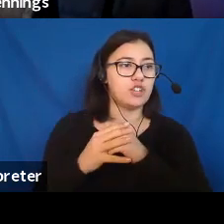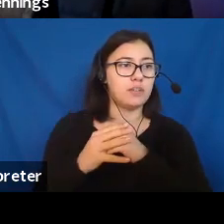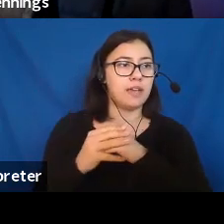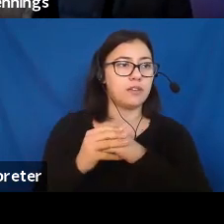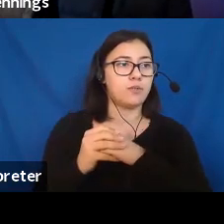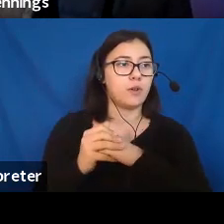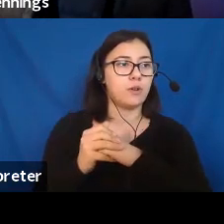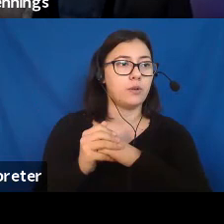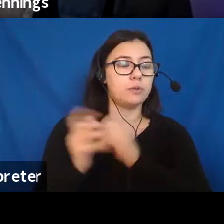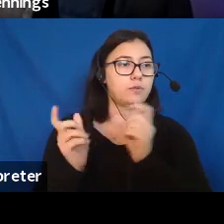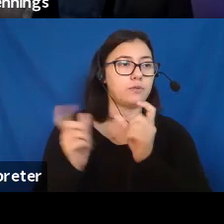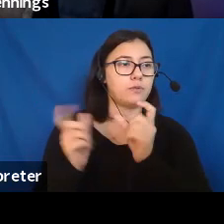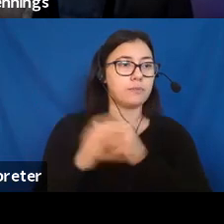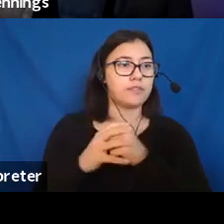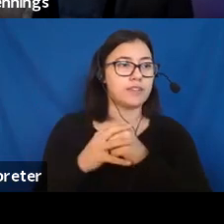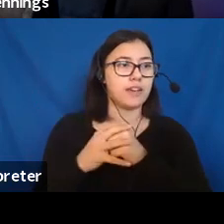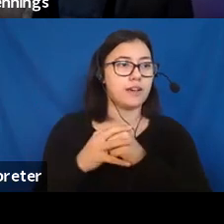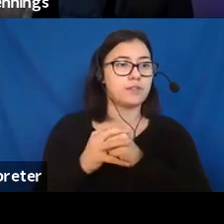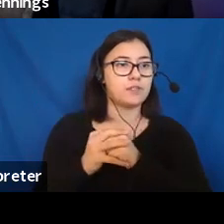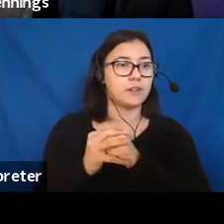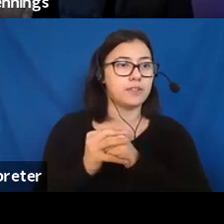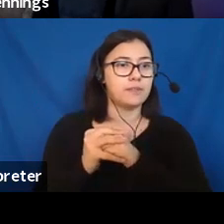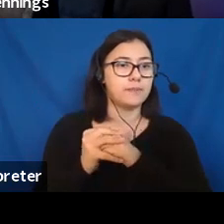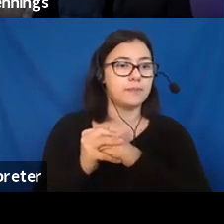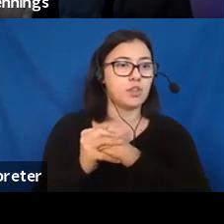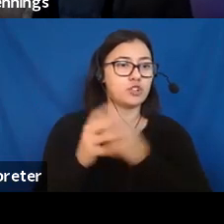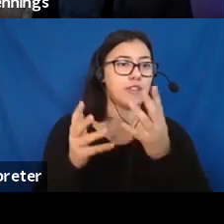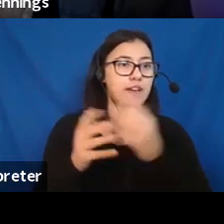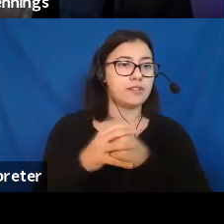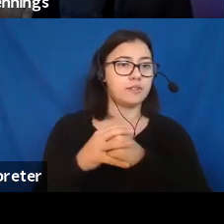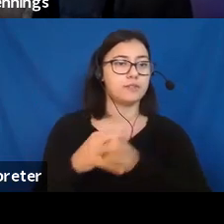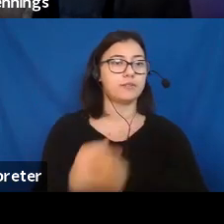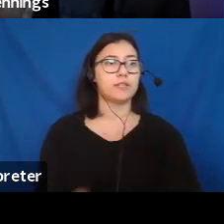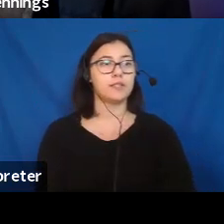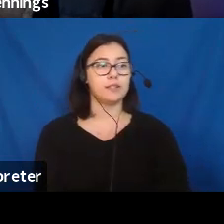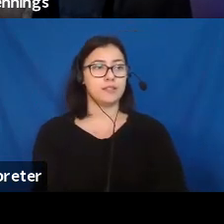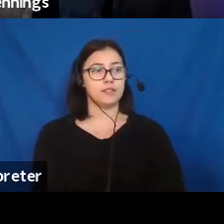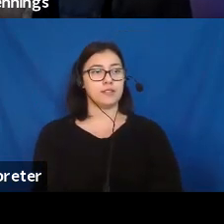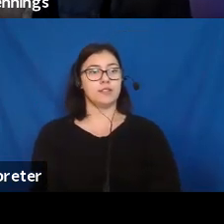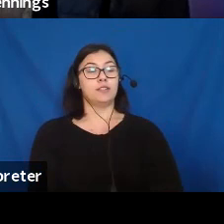my Gmail's photo for this account. So you could try that too.